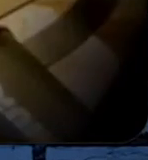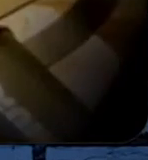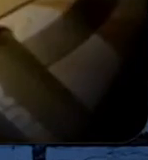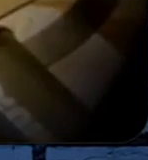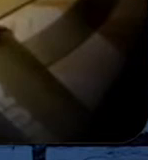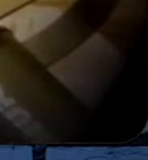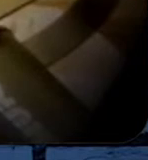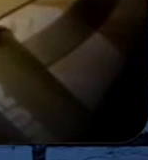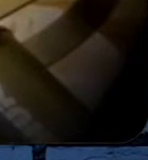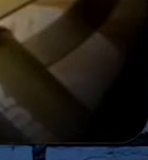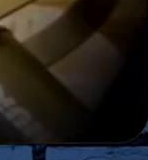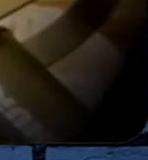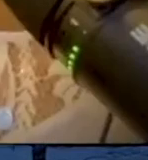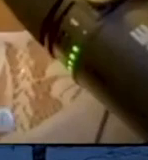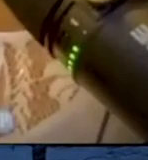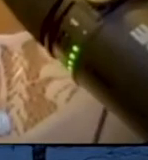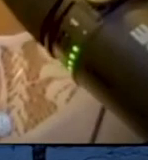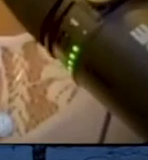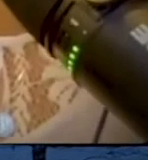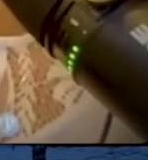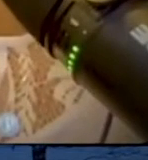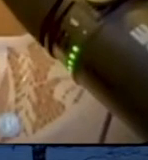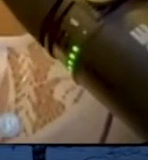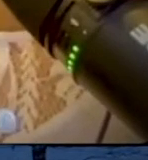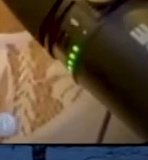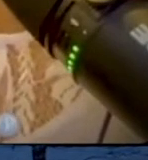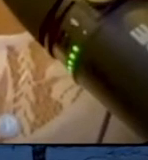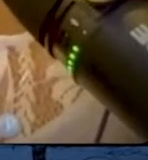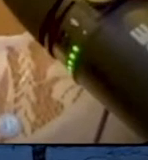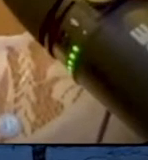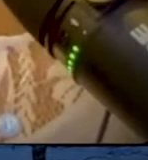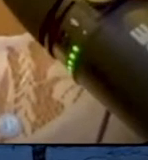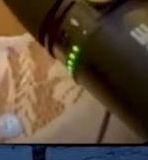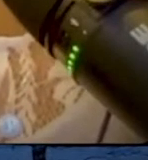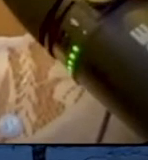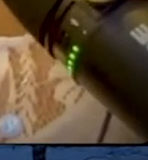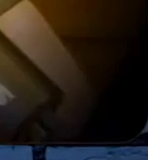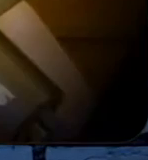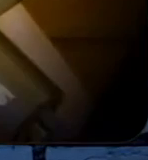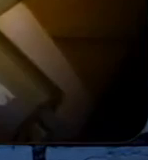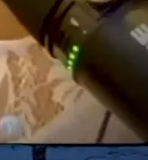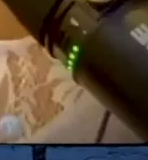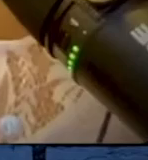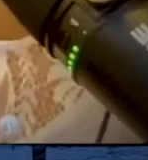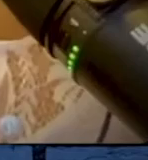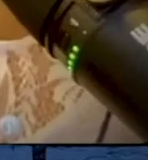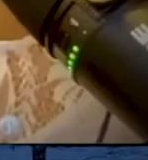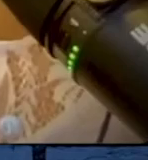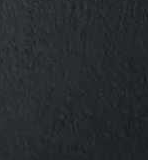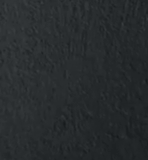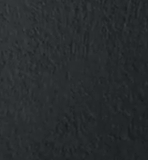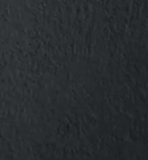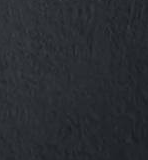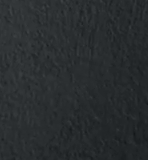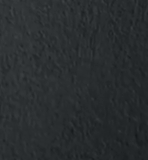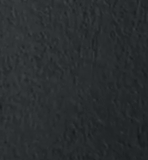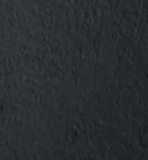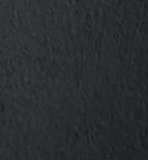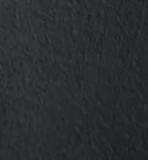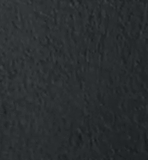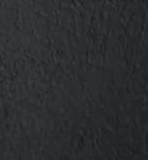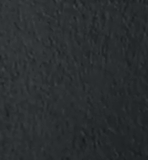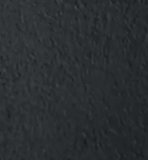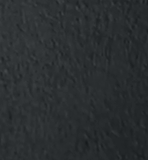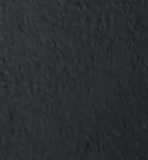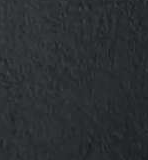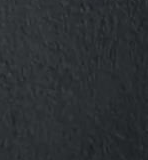guest, ikaw ba ay isang artista? Pwede. Politiko? No. Athlete? Yes.